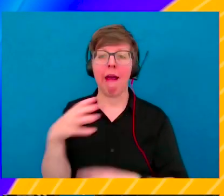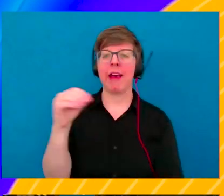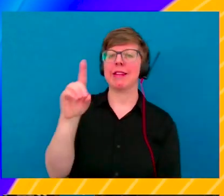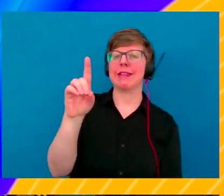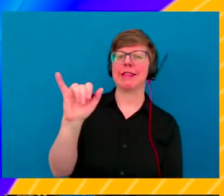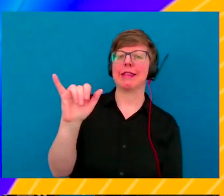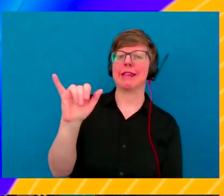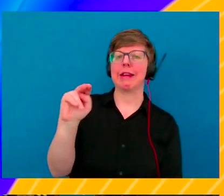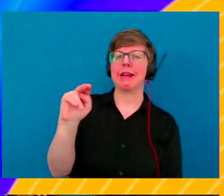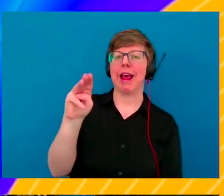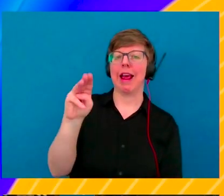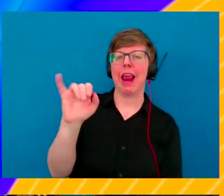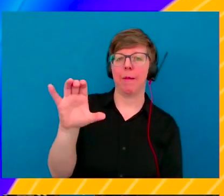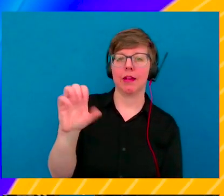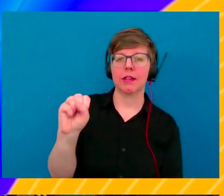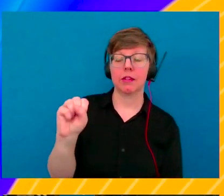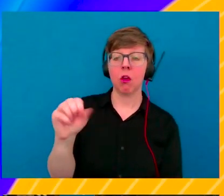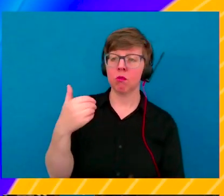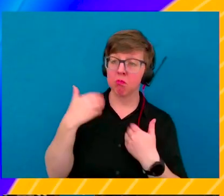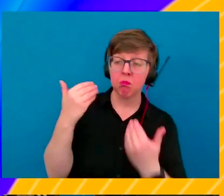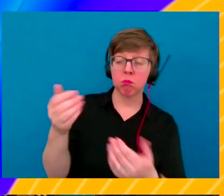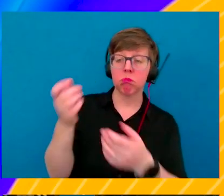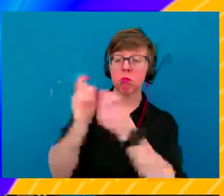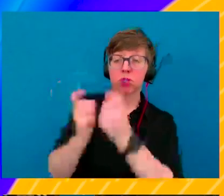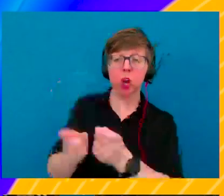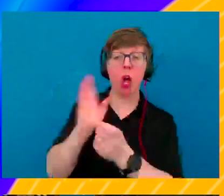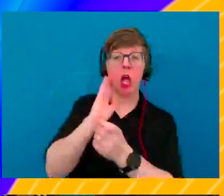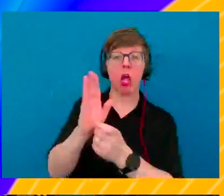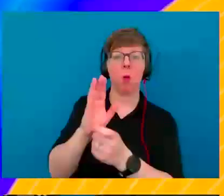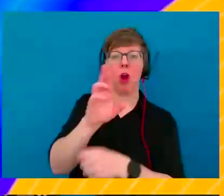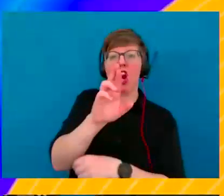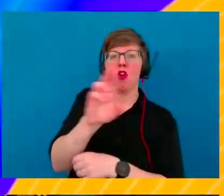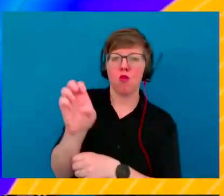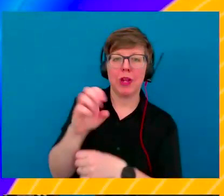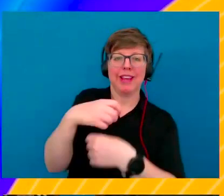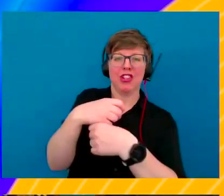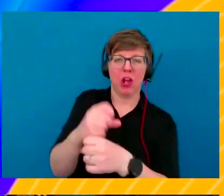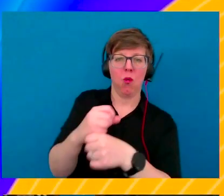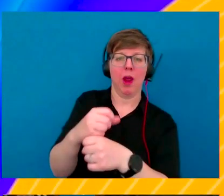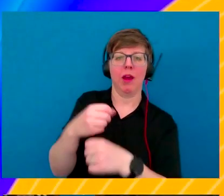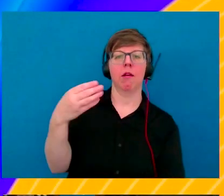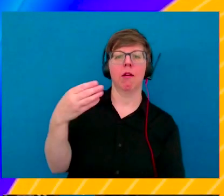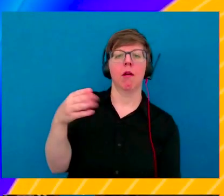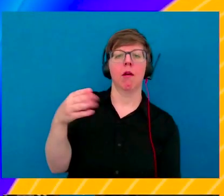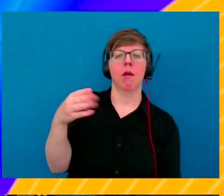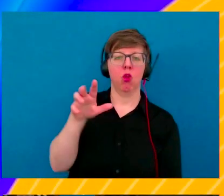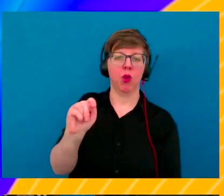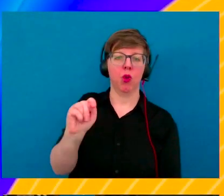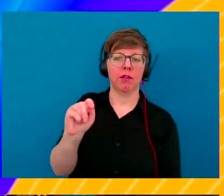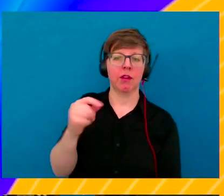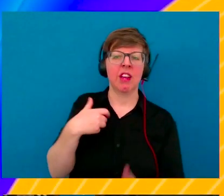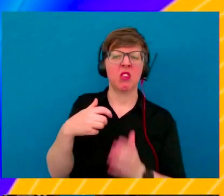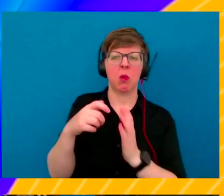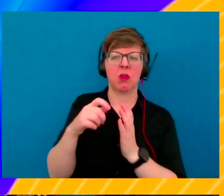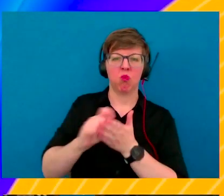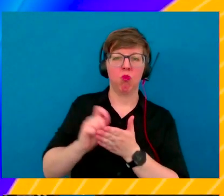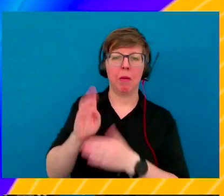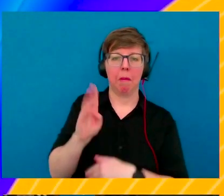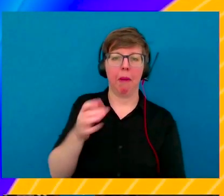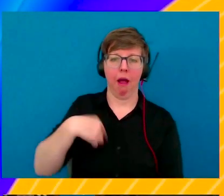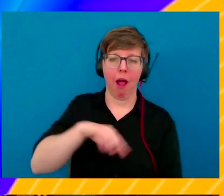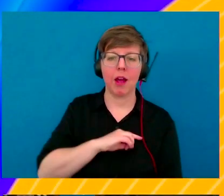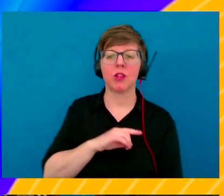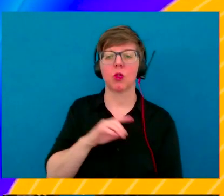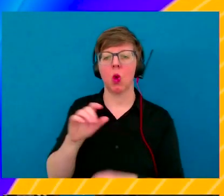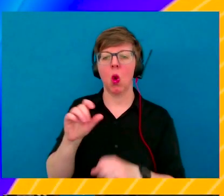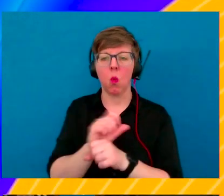changes, it's going to regenerate this blueprint. And so as Harry mentioned, like these are written by us based on really popular use cases. Like we work with the AWS solutions